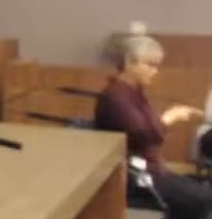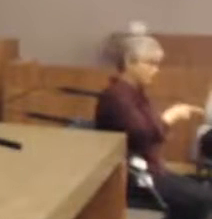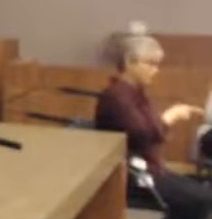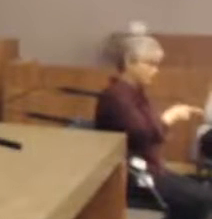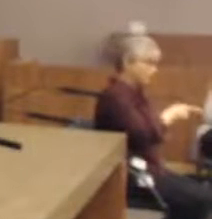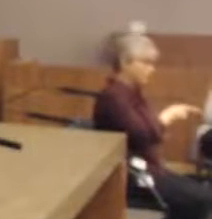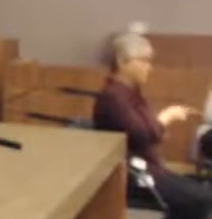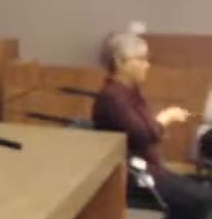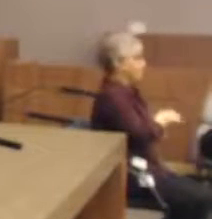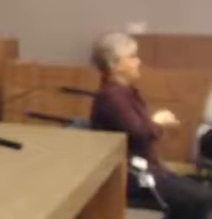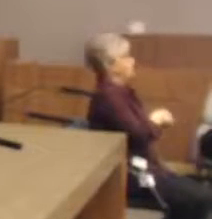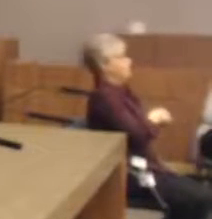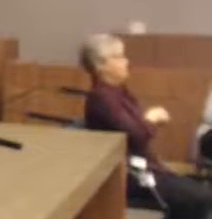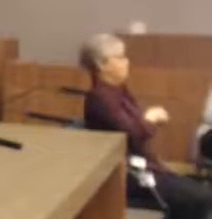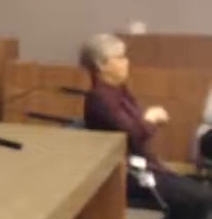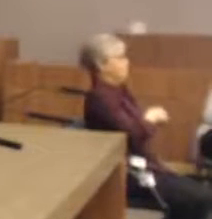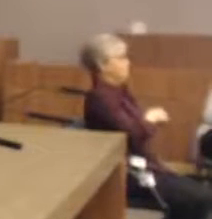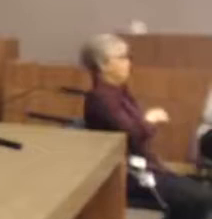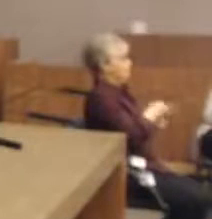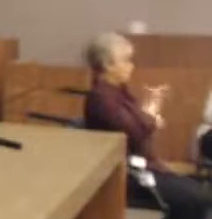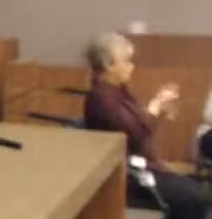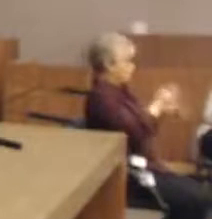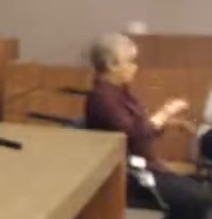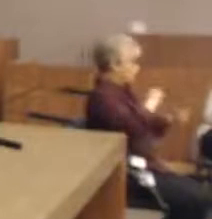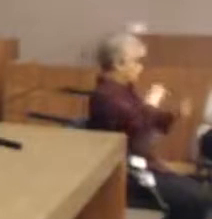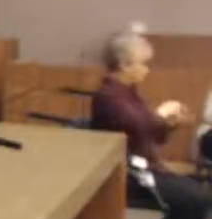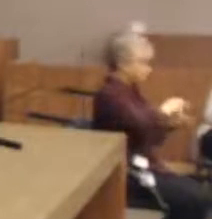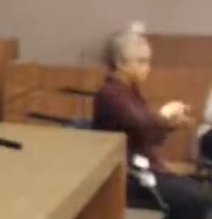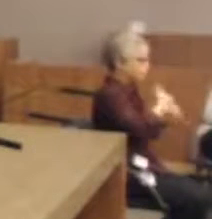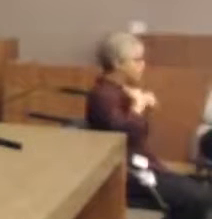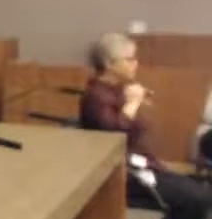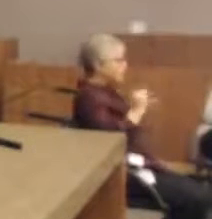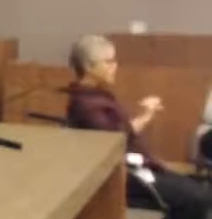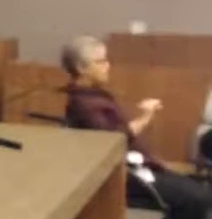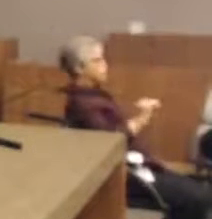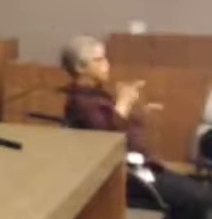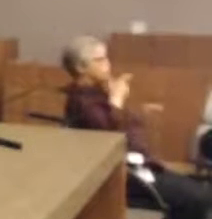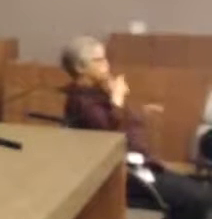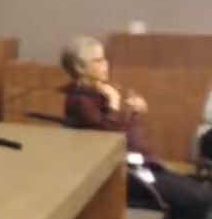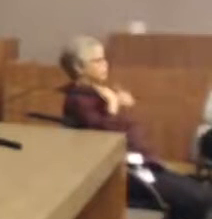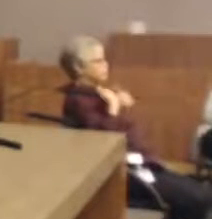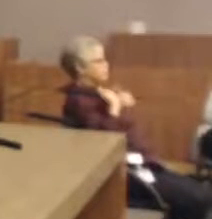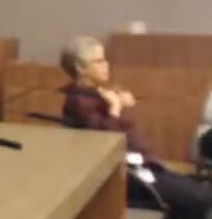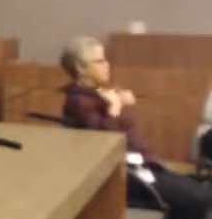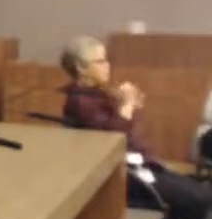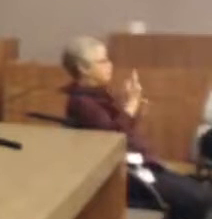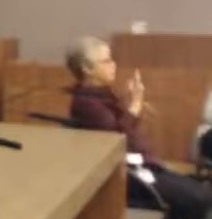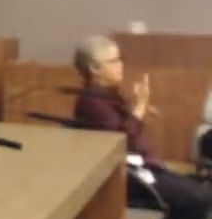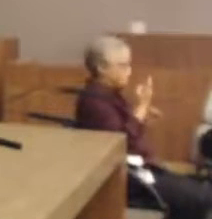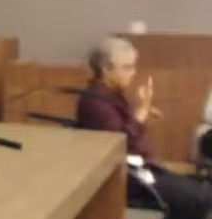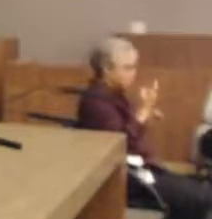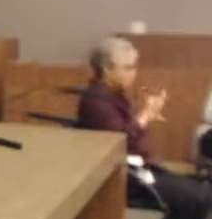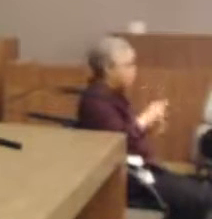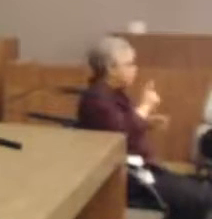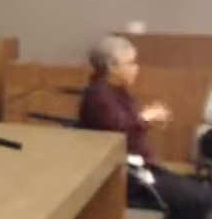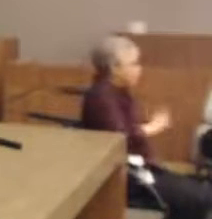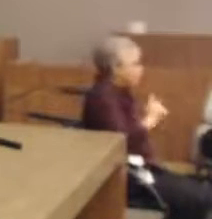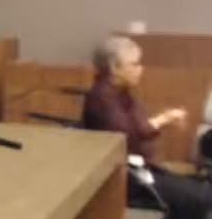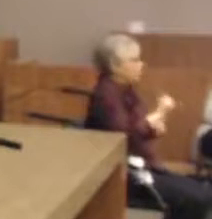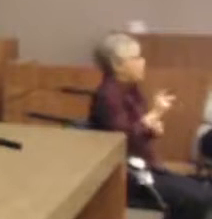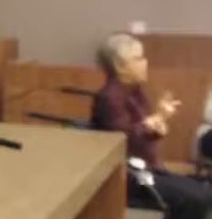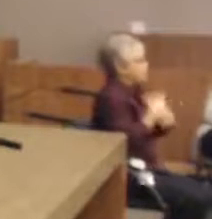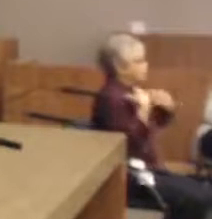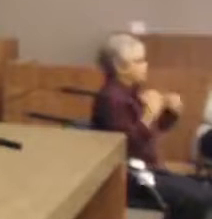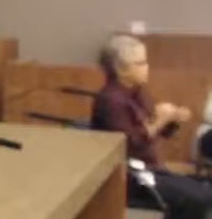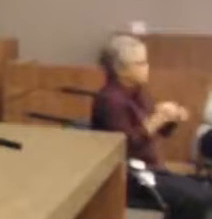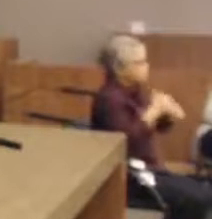your trauma doesn't have a post. You don't go back to a safe caregiving relationship. You don't go back to recovery. You don't have a safe place to go back